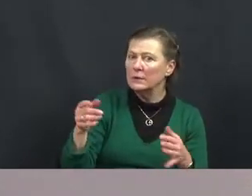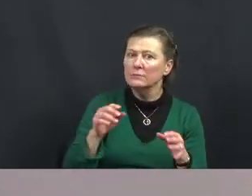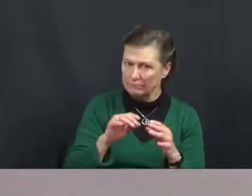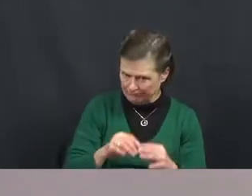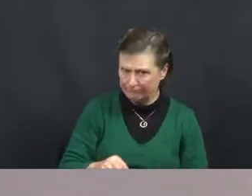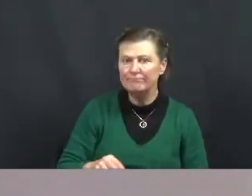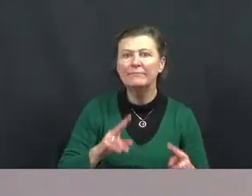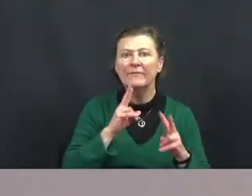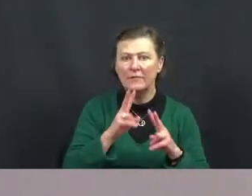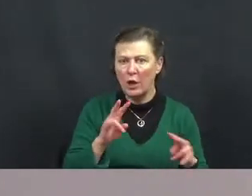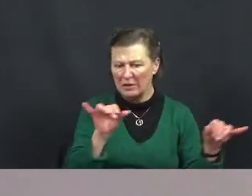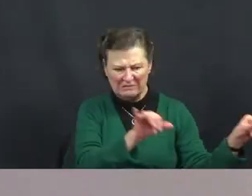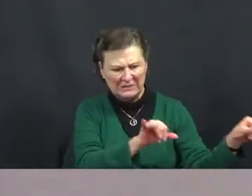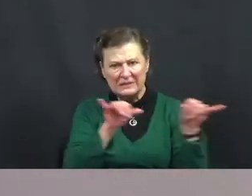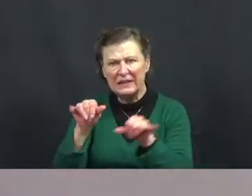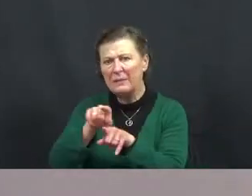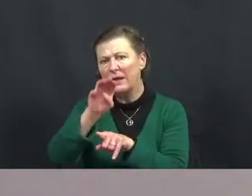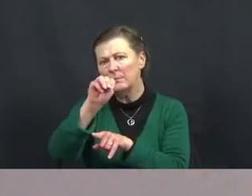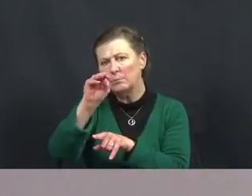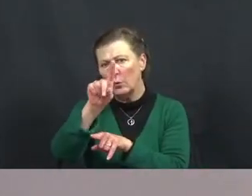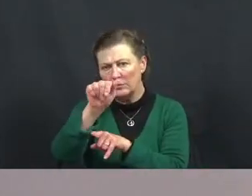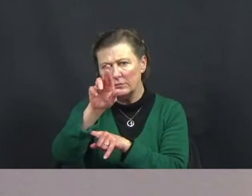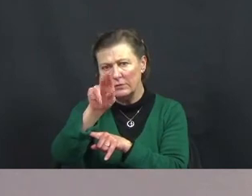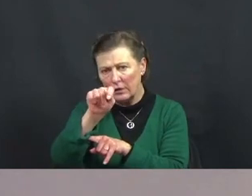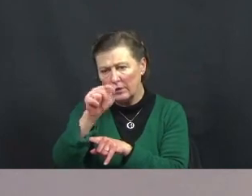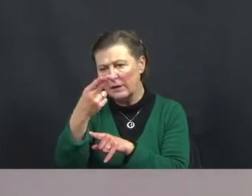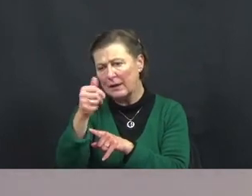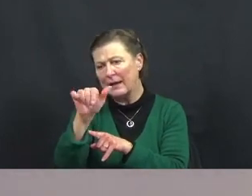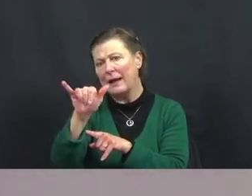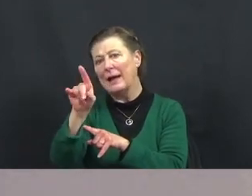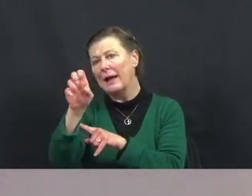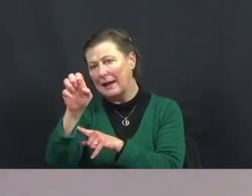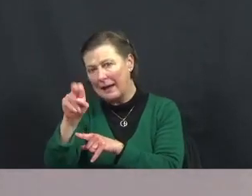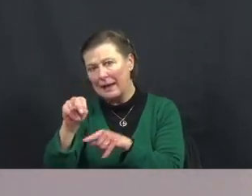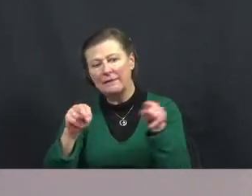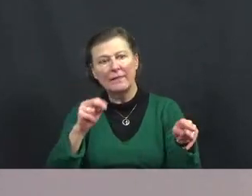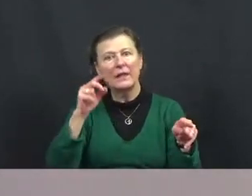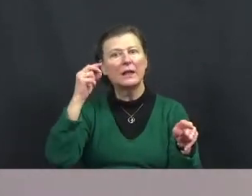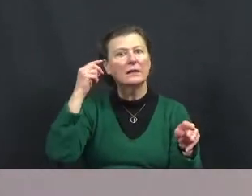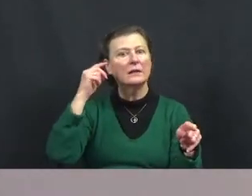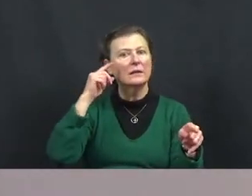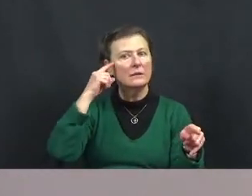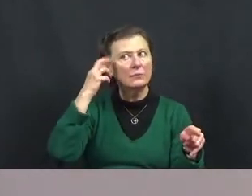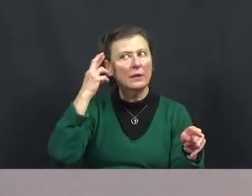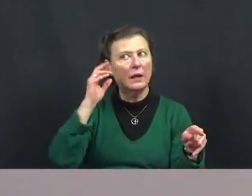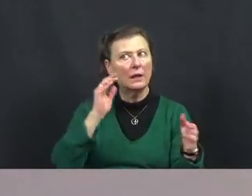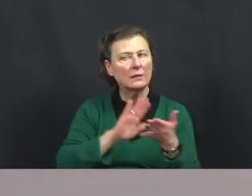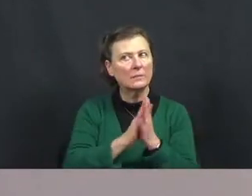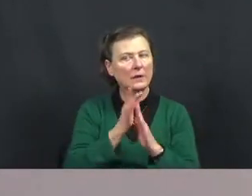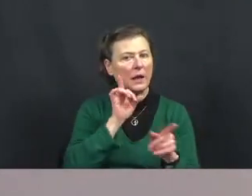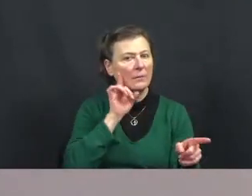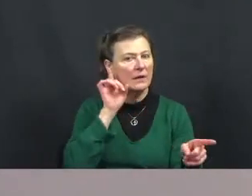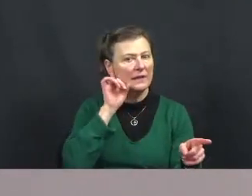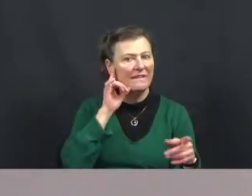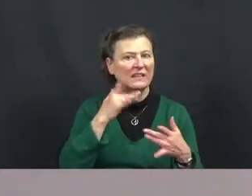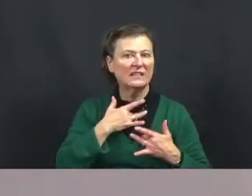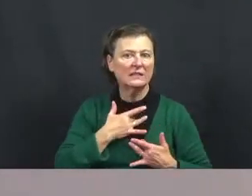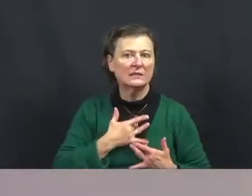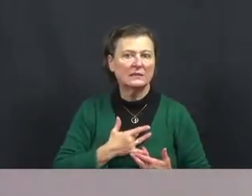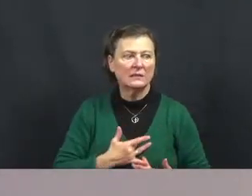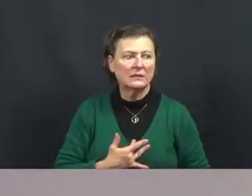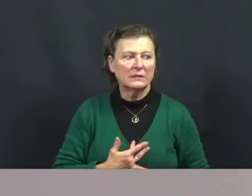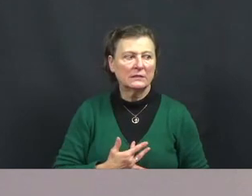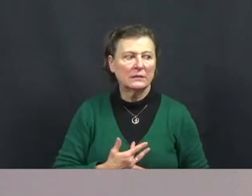heir of Mozart and Haydn. But then he realized he was going deaf. He went into despair.